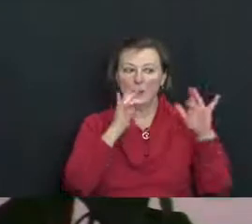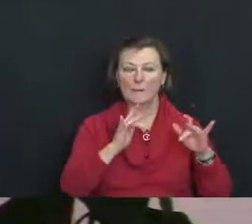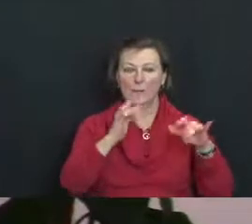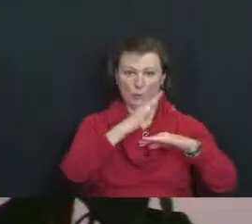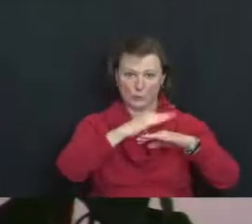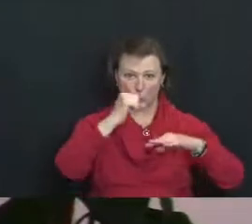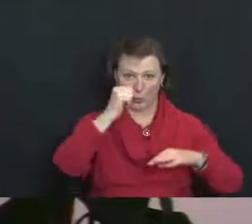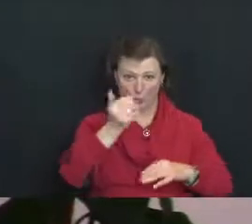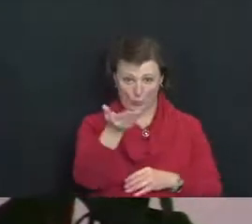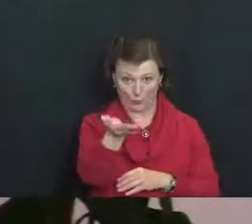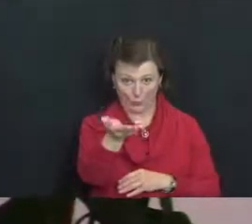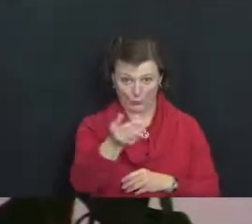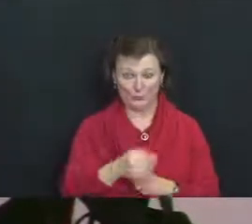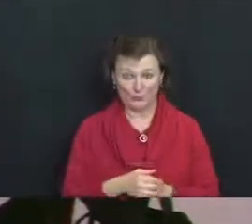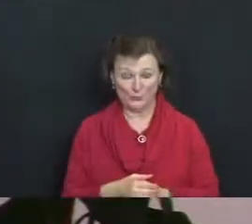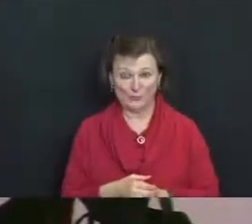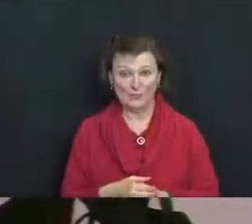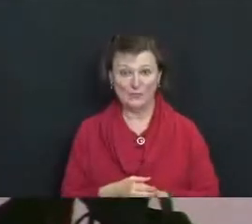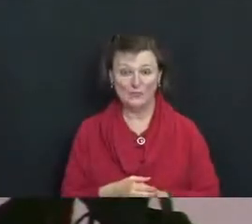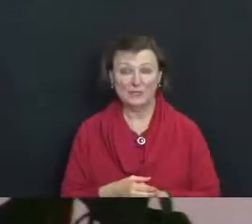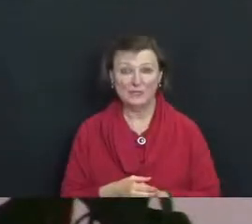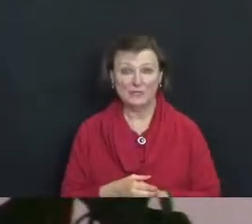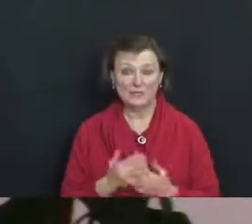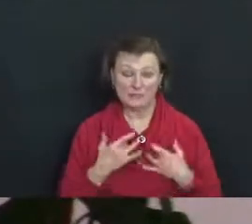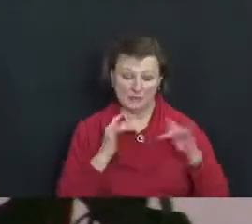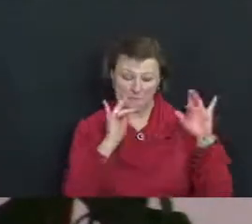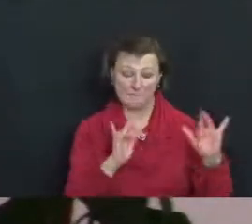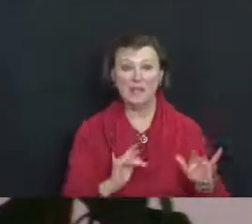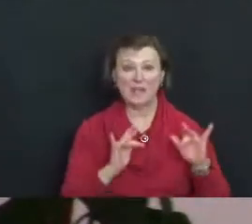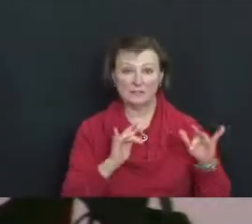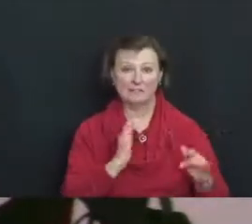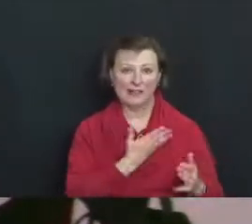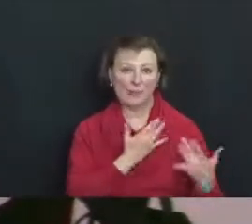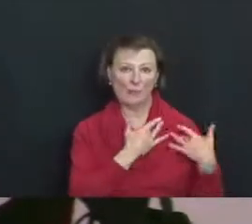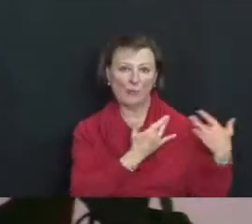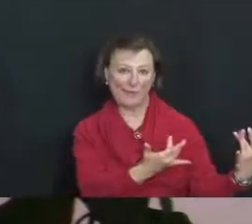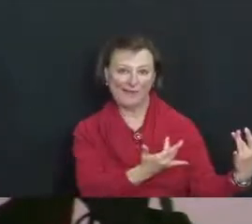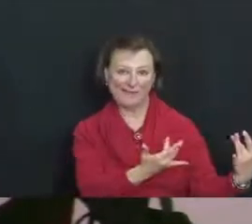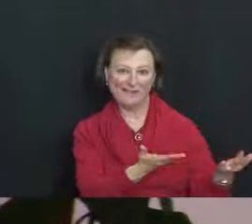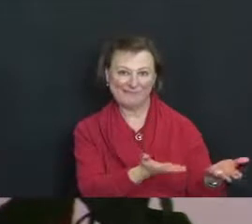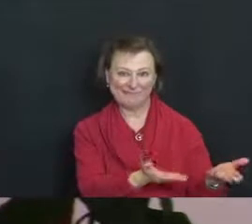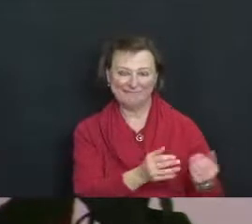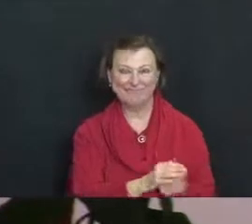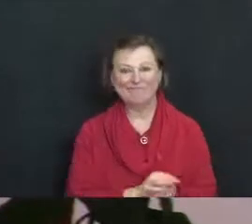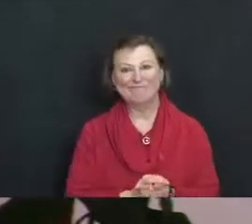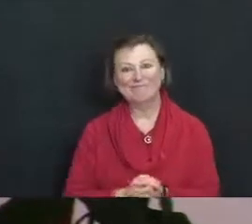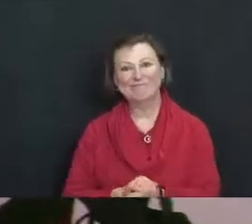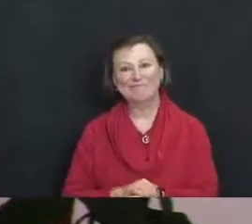Compassion is our way.